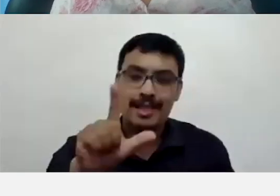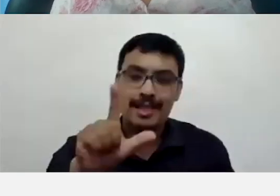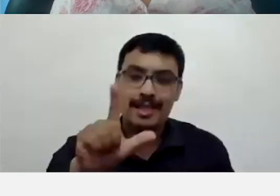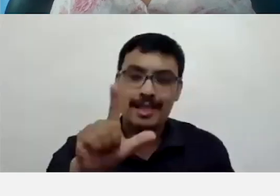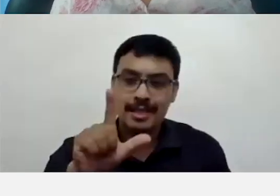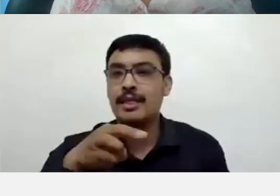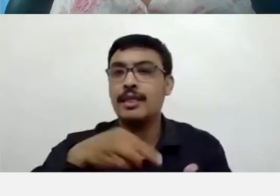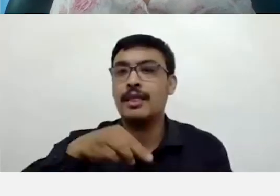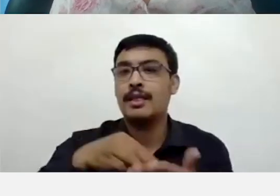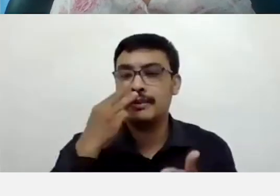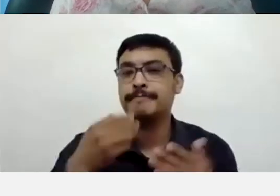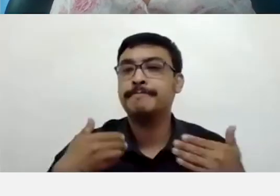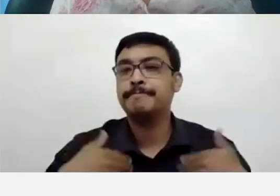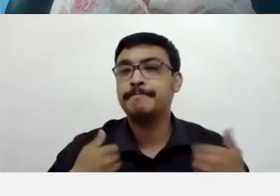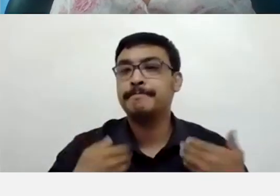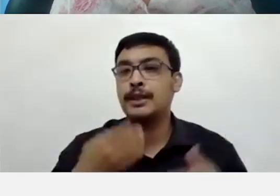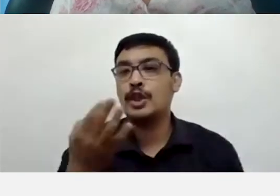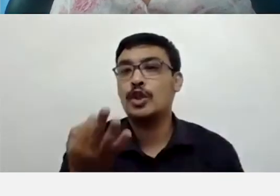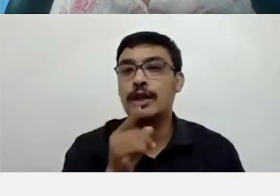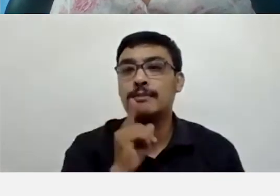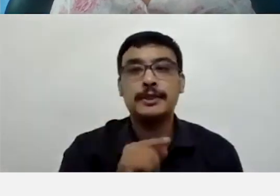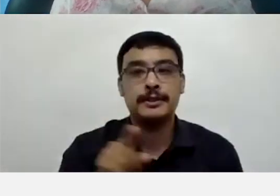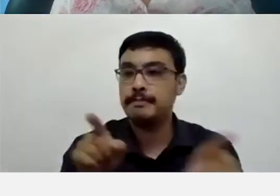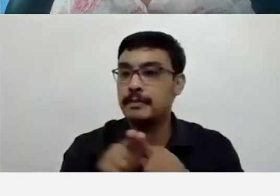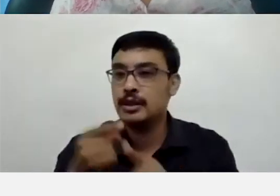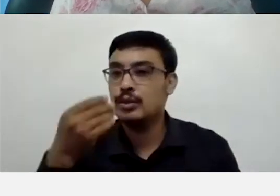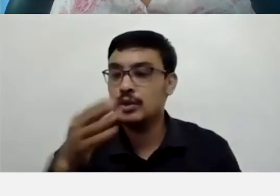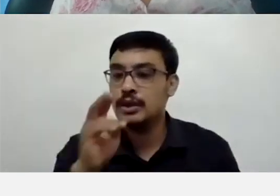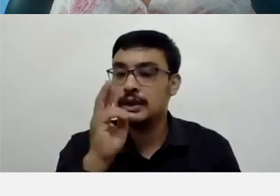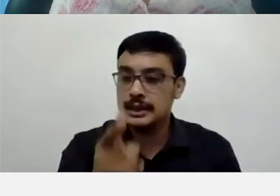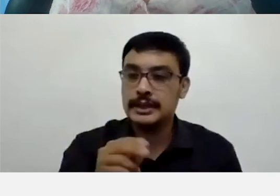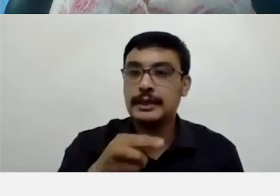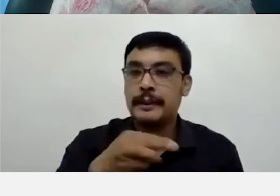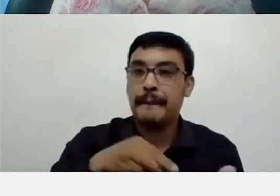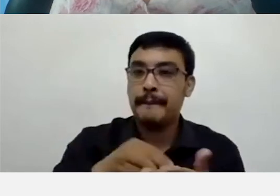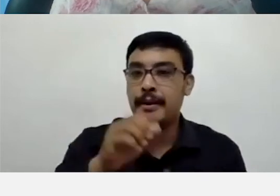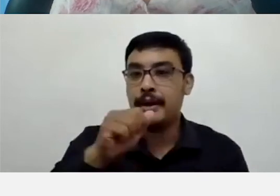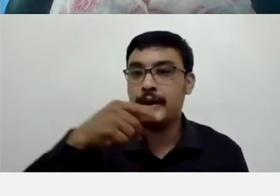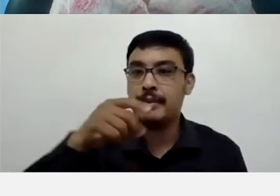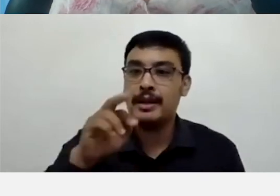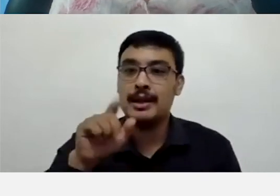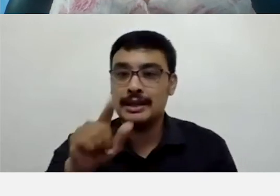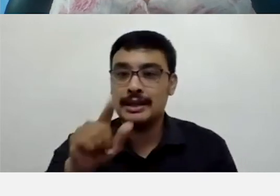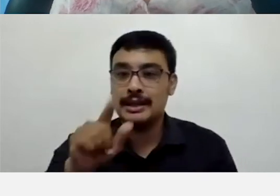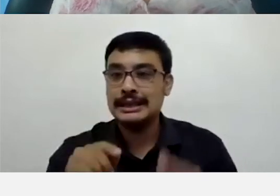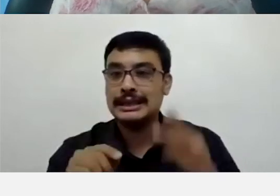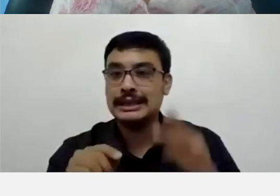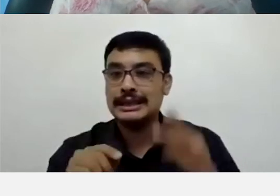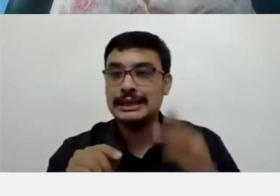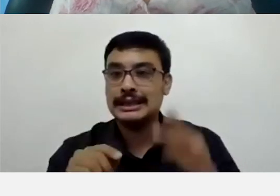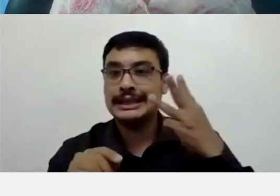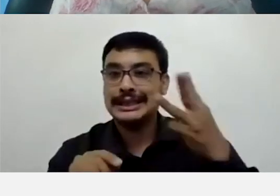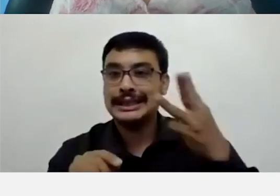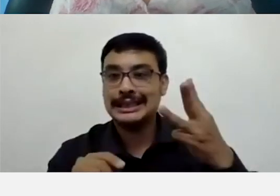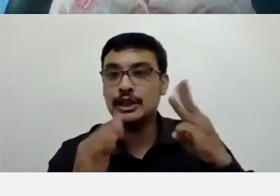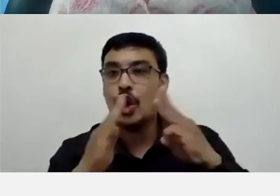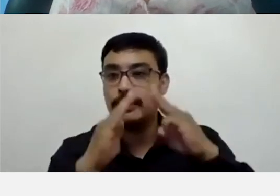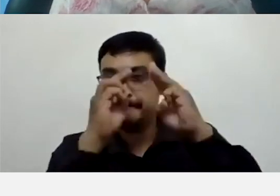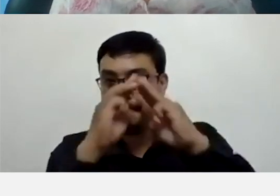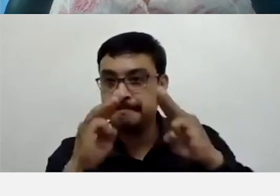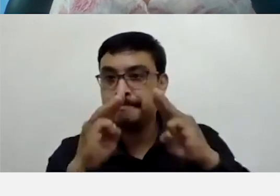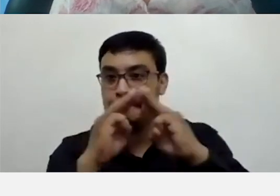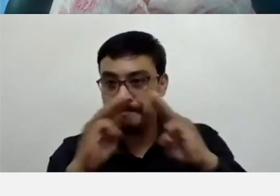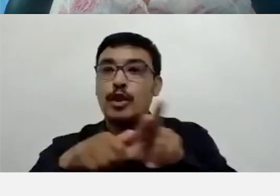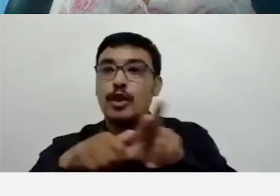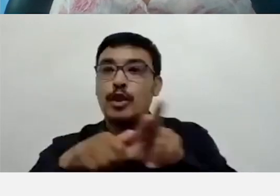year as well. And in that time, we make 3 stories chariot. You can see in the picture as well. And